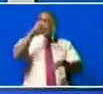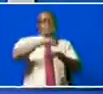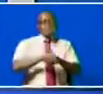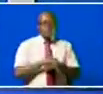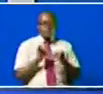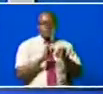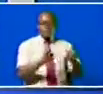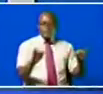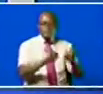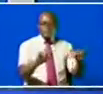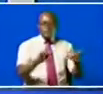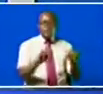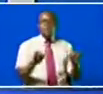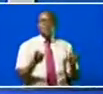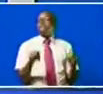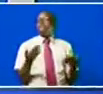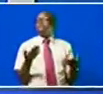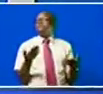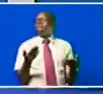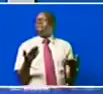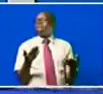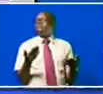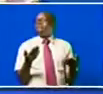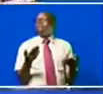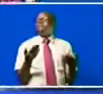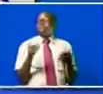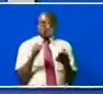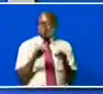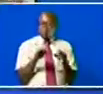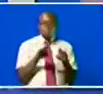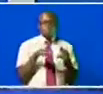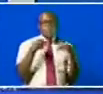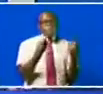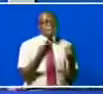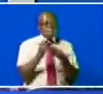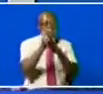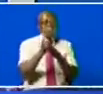cleaning. Mm-hmm. Who knows, 3 months down the line, you're going to be head of department for whatever it is. Yeah. Yeah.